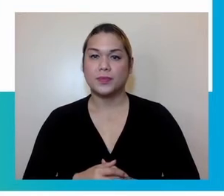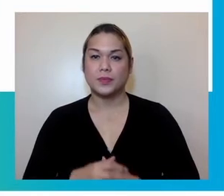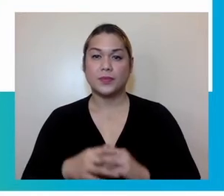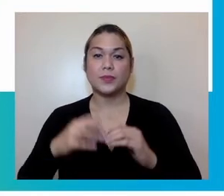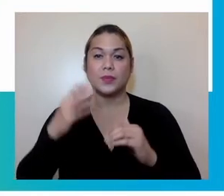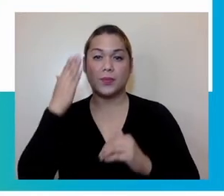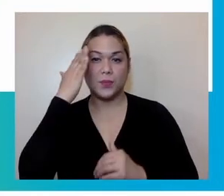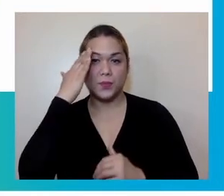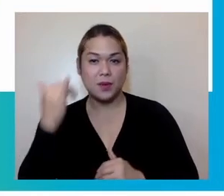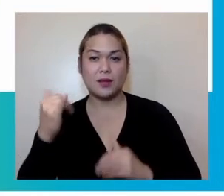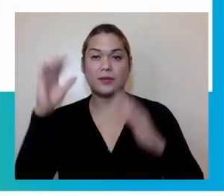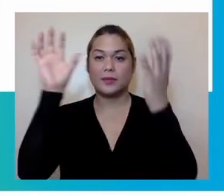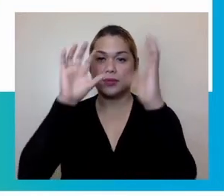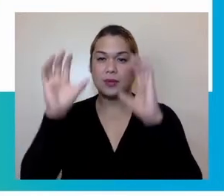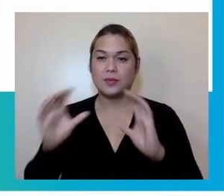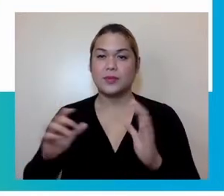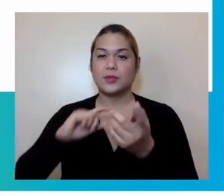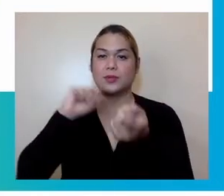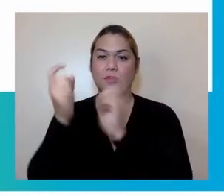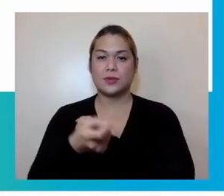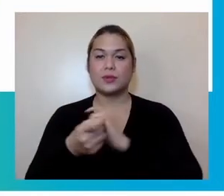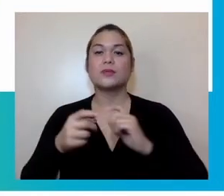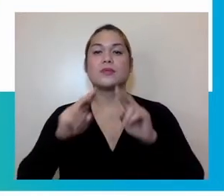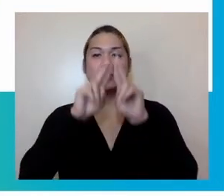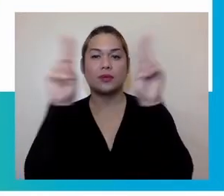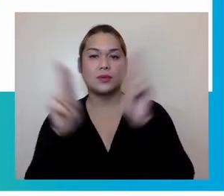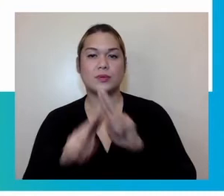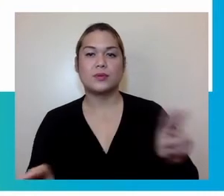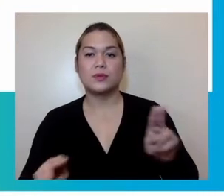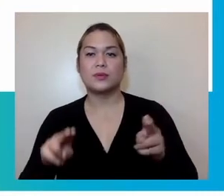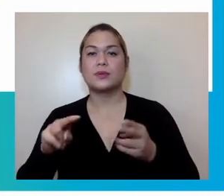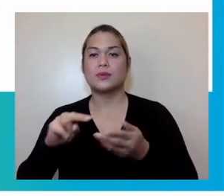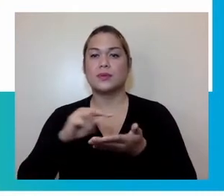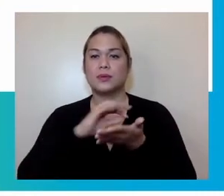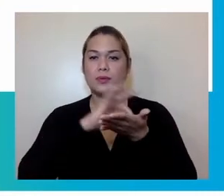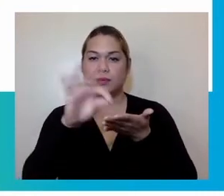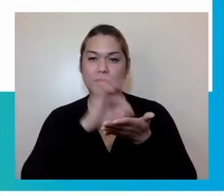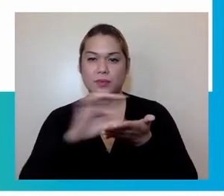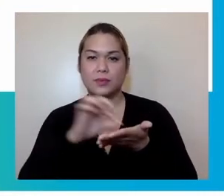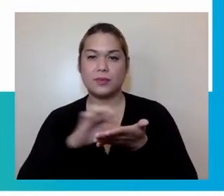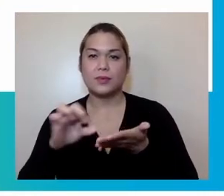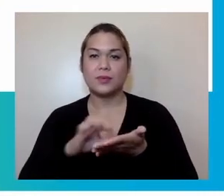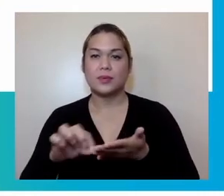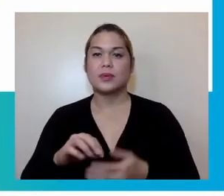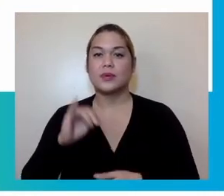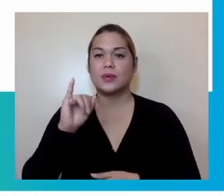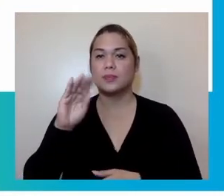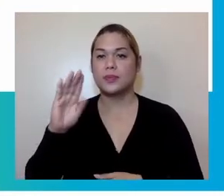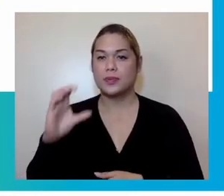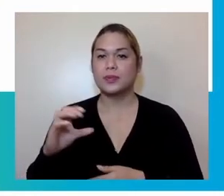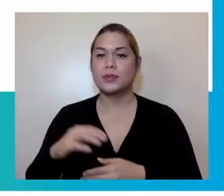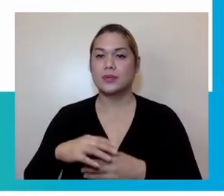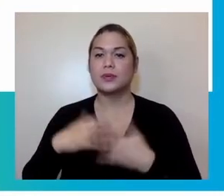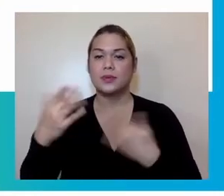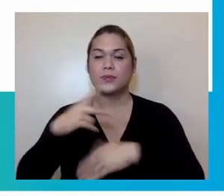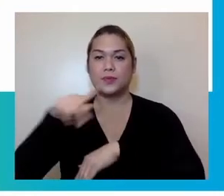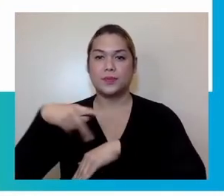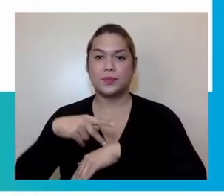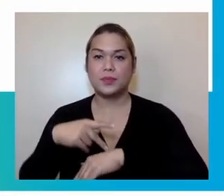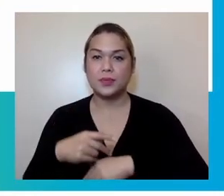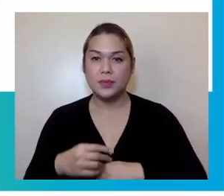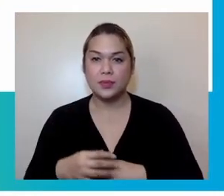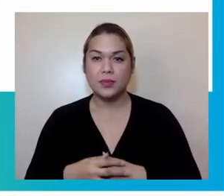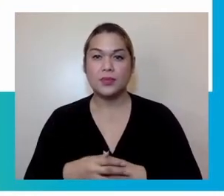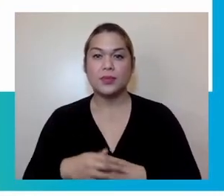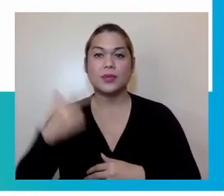Finance Corporation in the Philippines. Glenn, please set the scene for us on what the new ADB